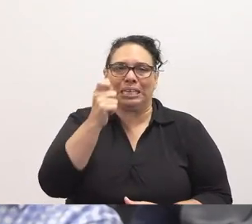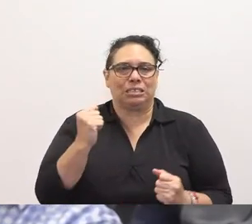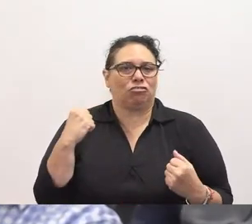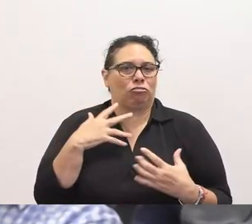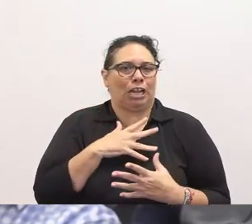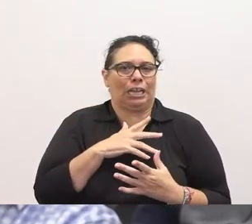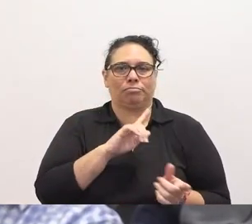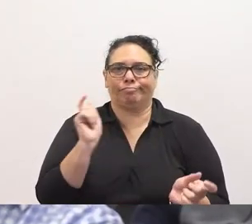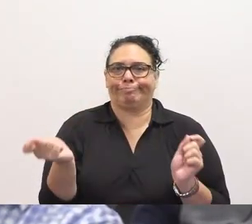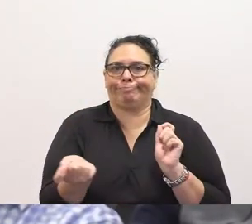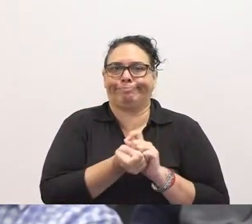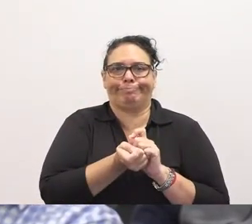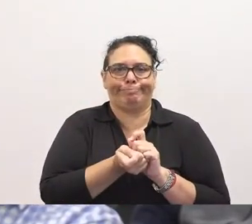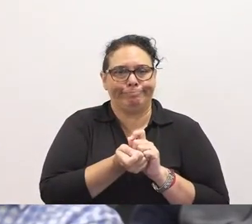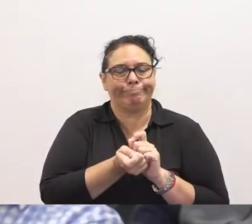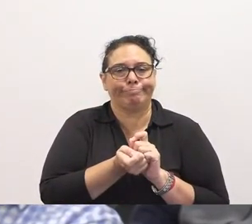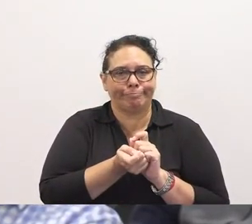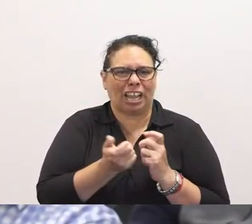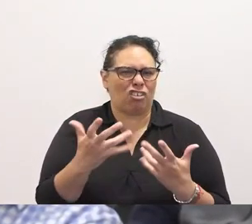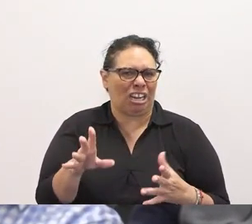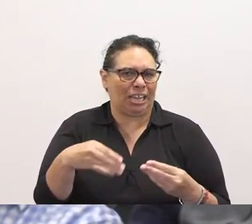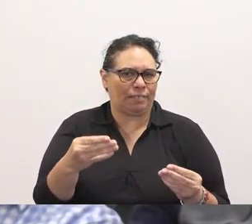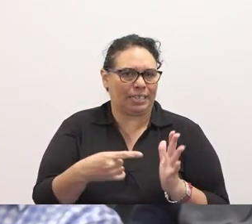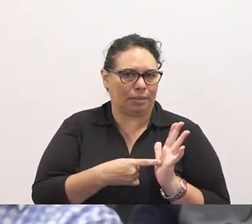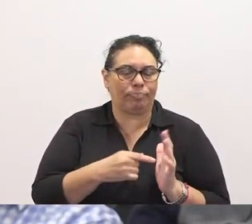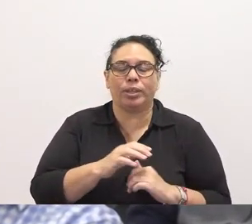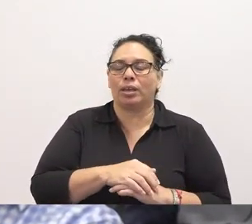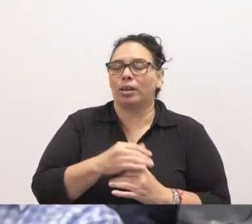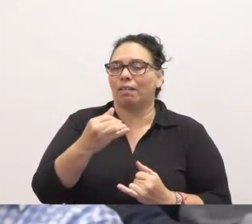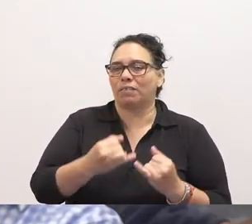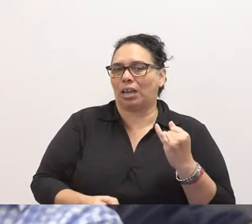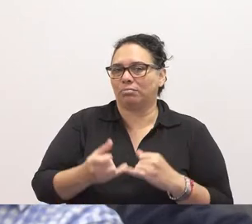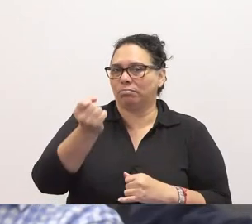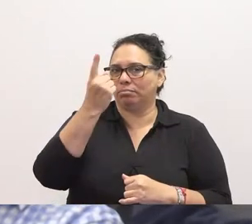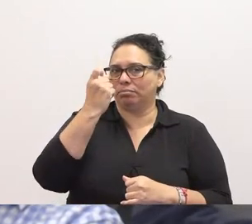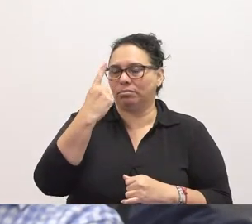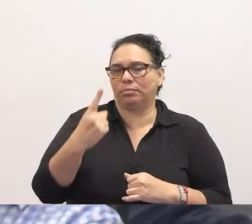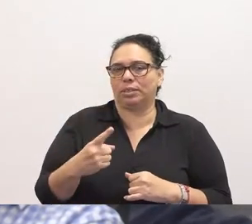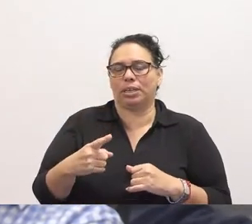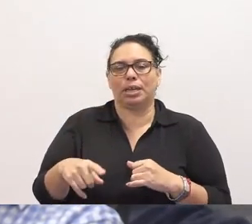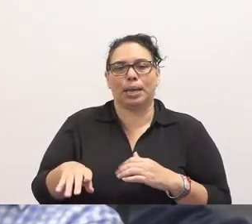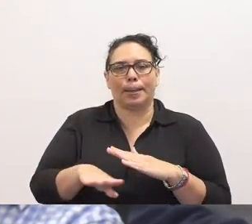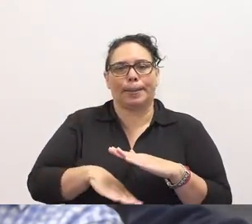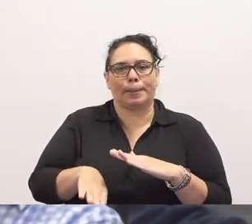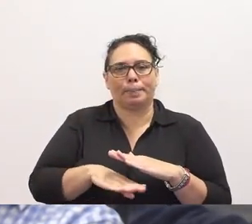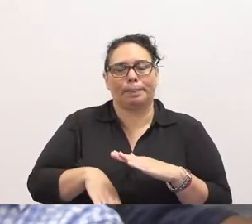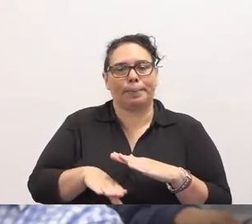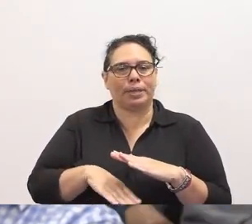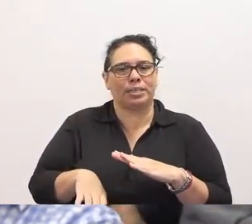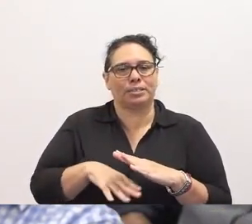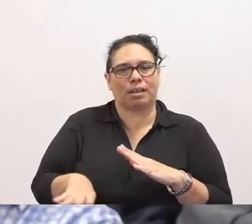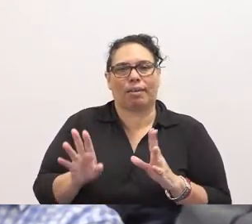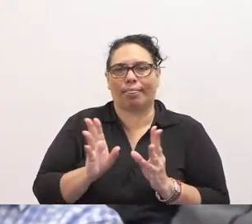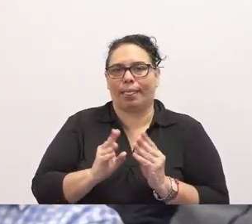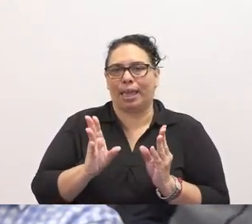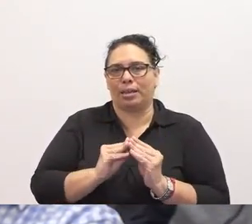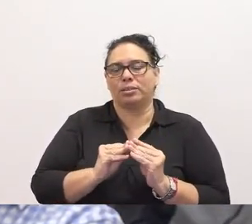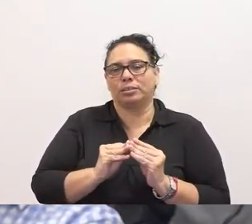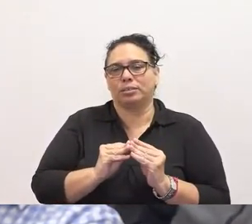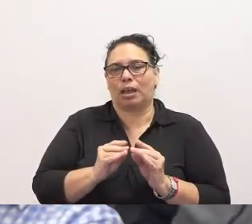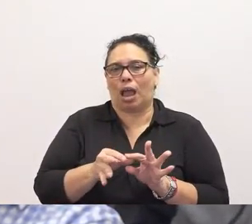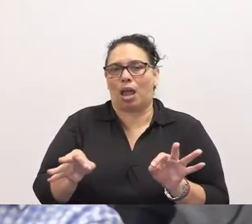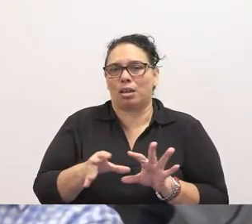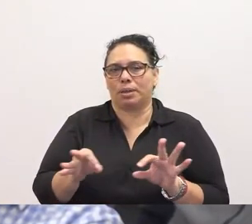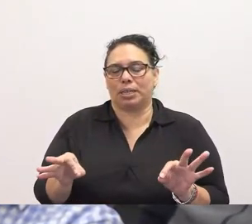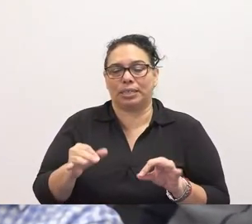given you an example of that. Finally, I understand based on the council's comments at the last meeting that there are provisions